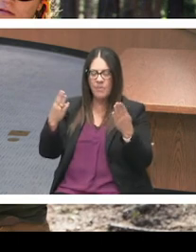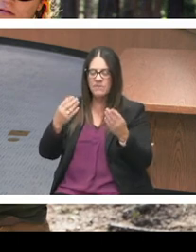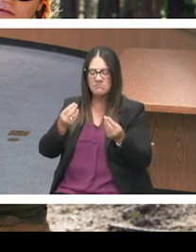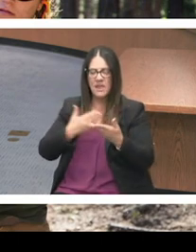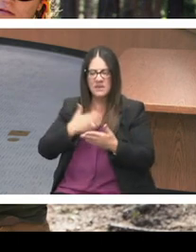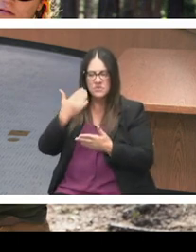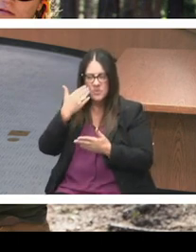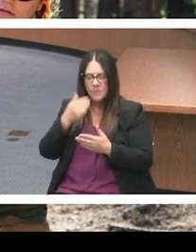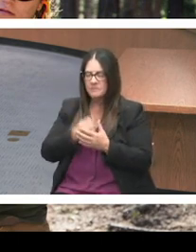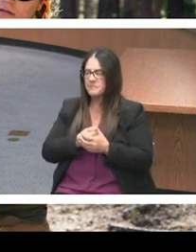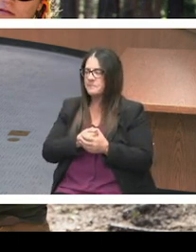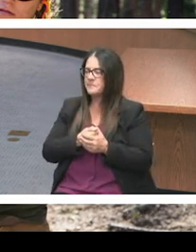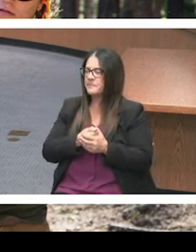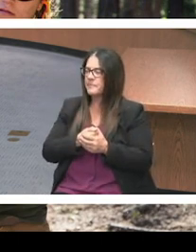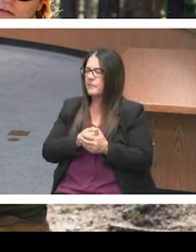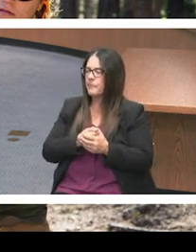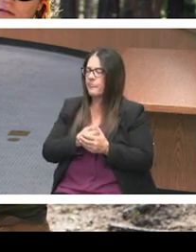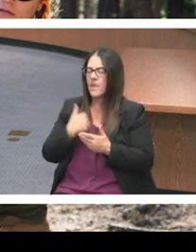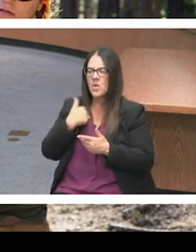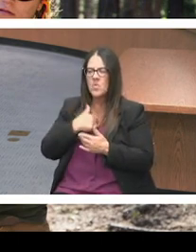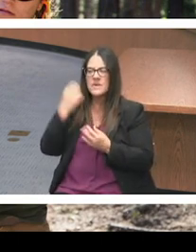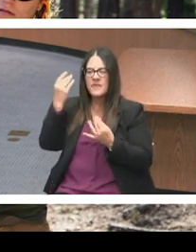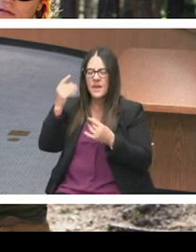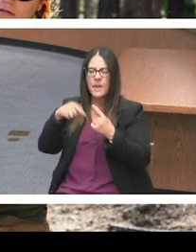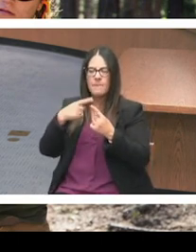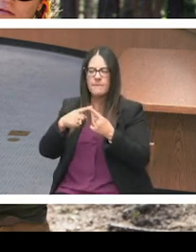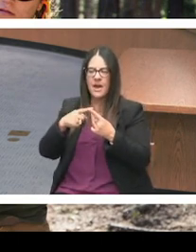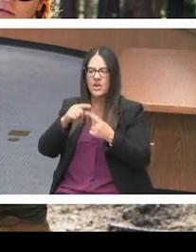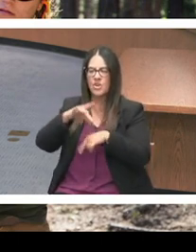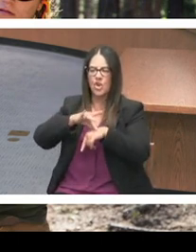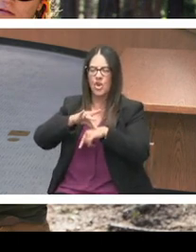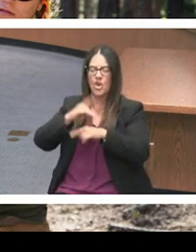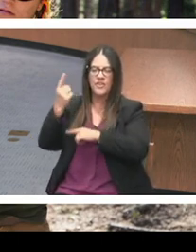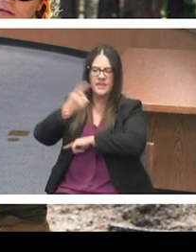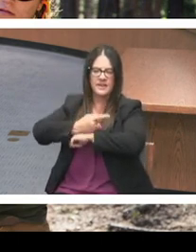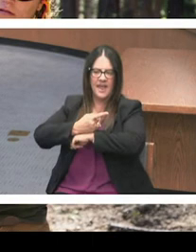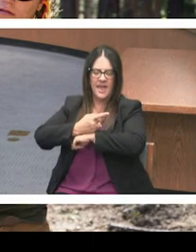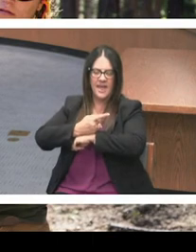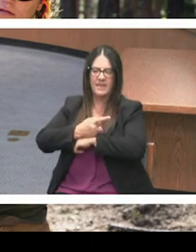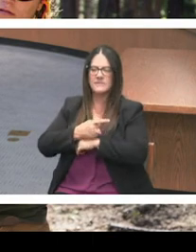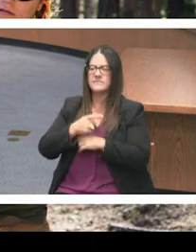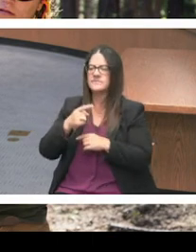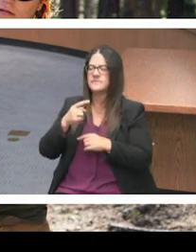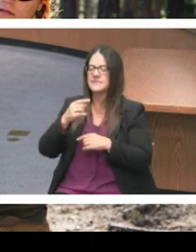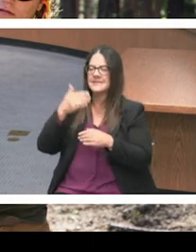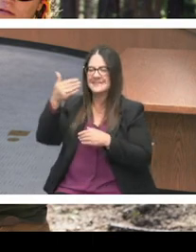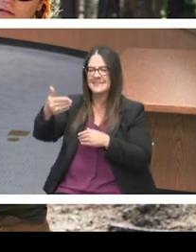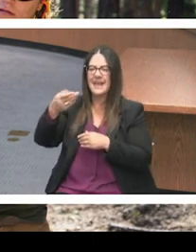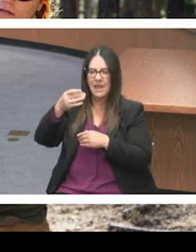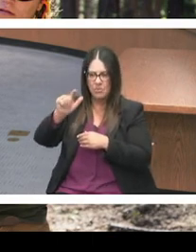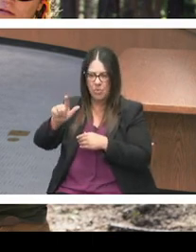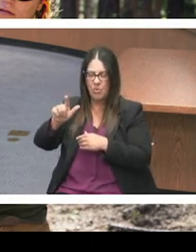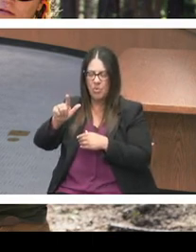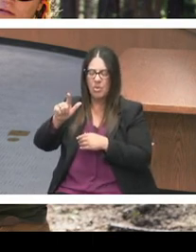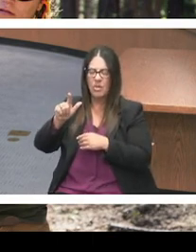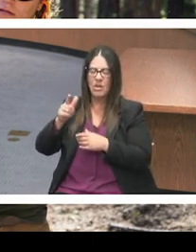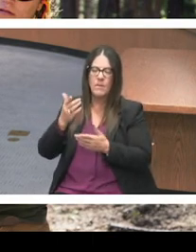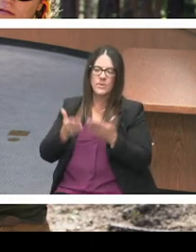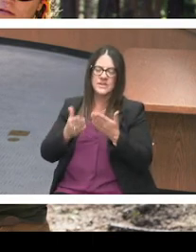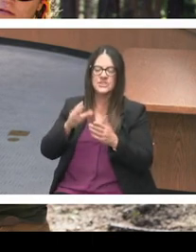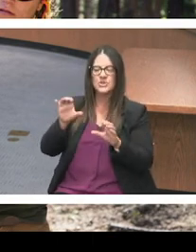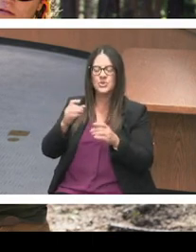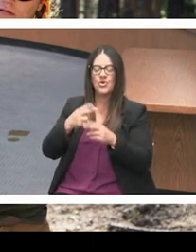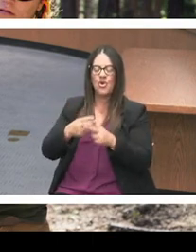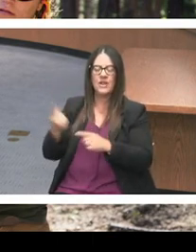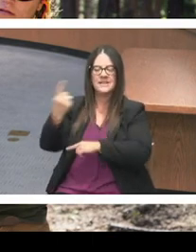also contemplating, in association with Earth Day, it's the 50th anniversary of Earth Day in April, is potentially doing a day of